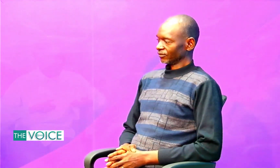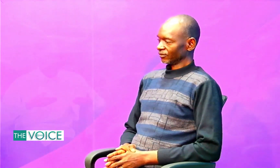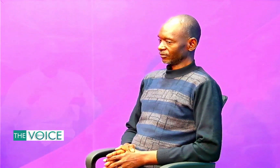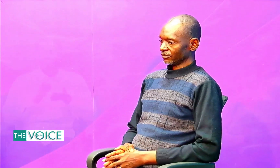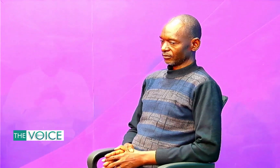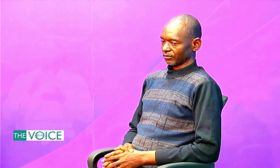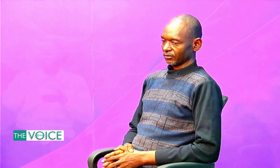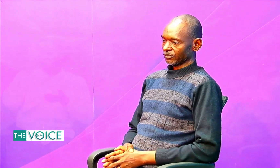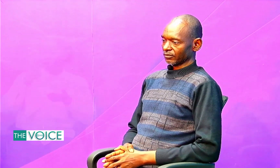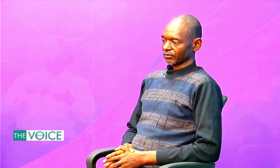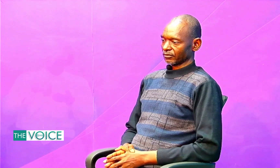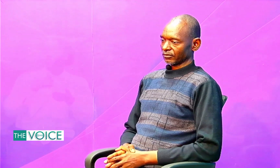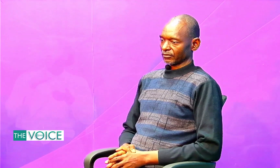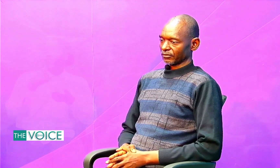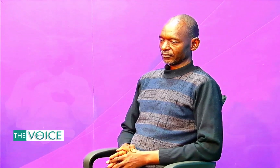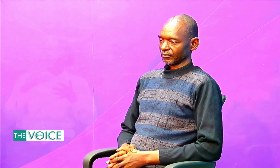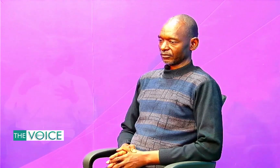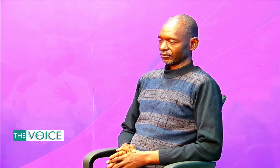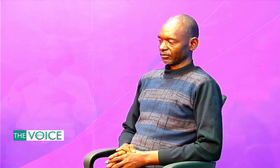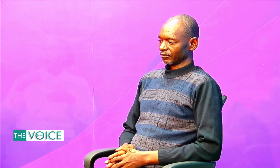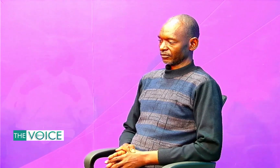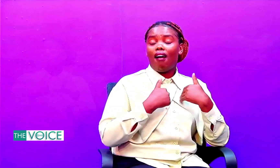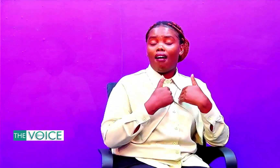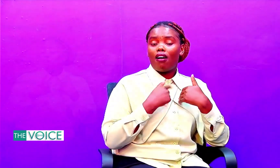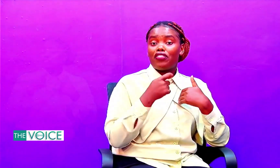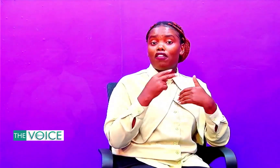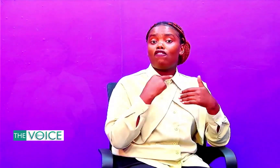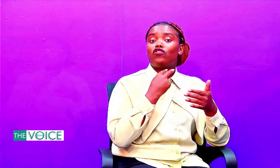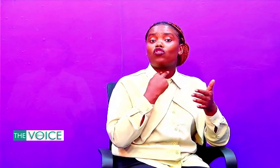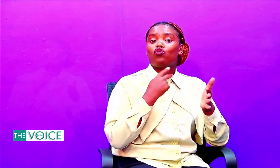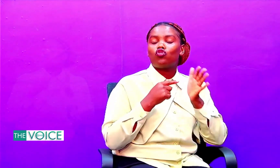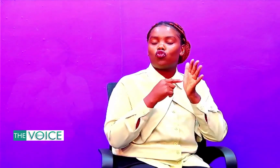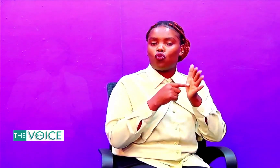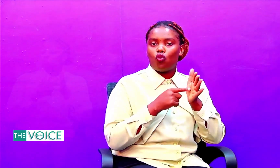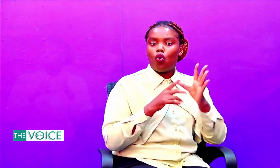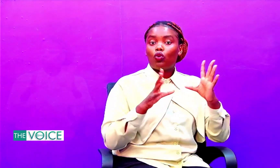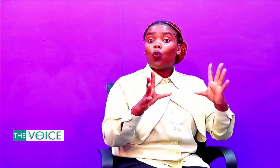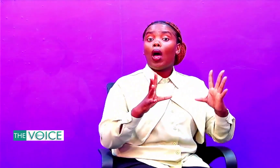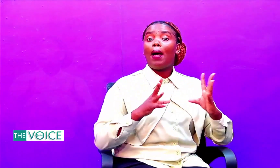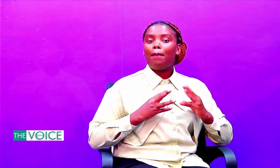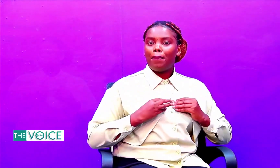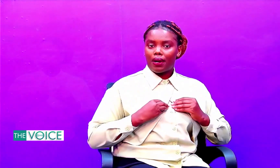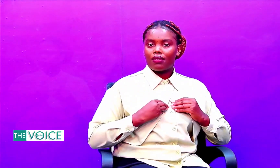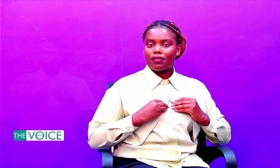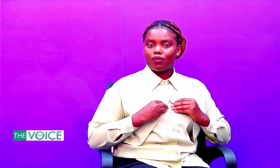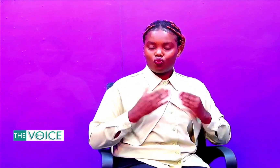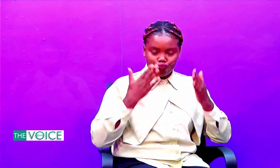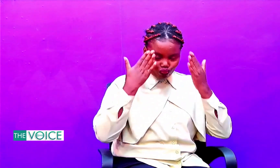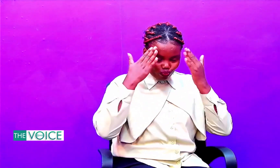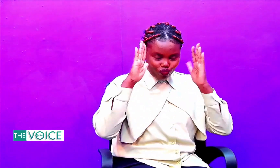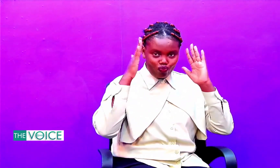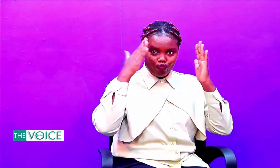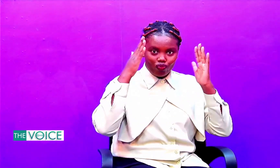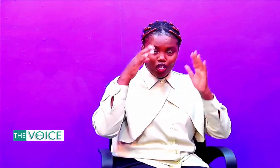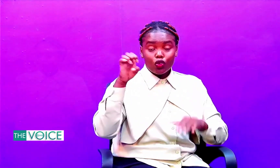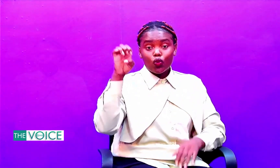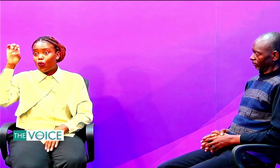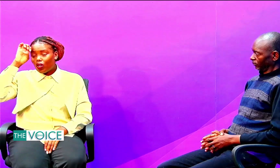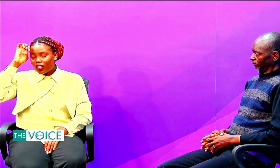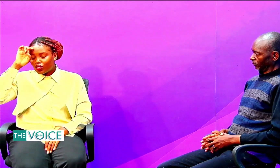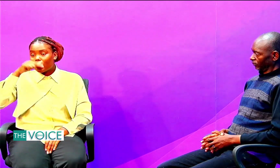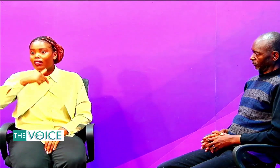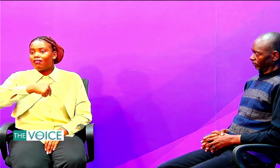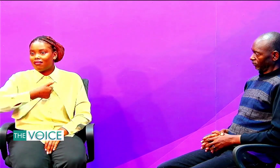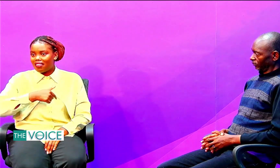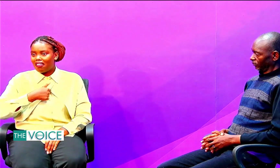Well, welcome, thank you, and that's why we always say that we have this voice, the Voice Show, to be able to